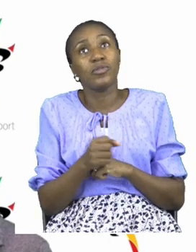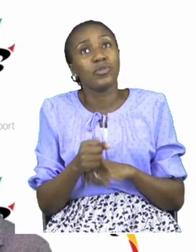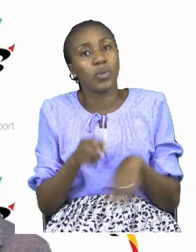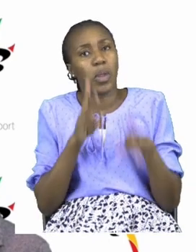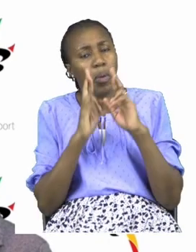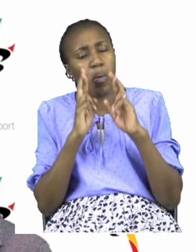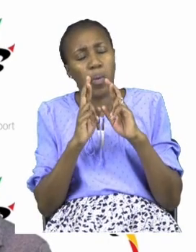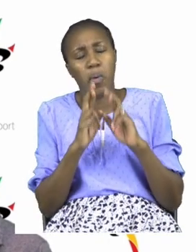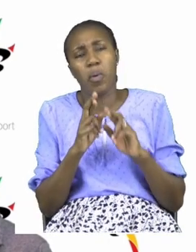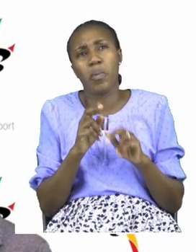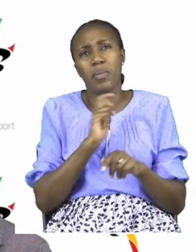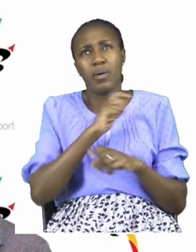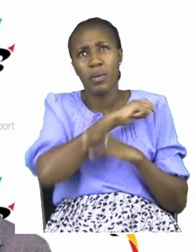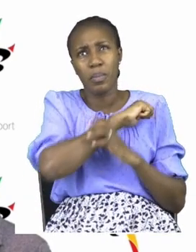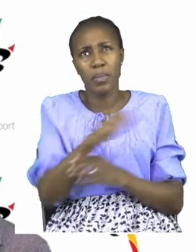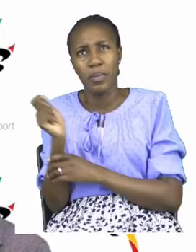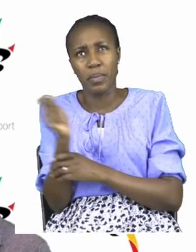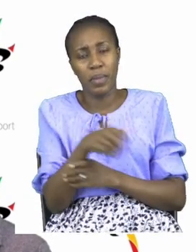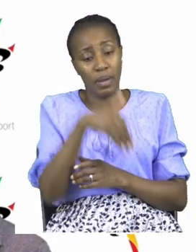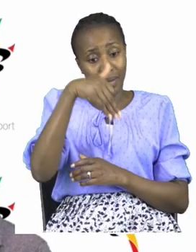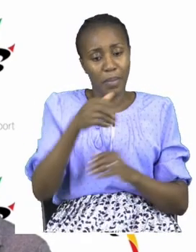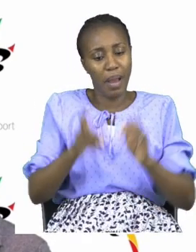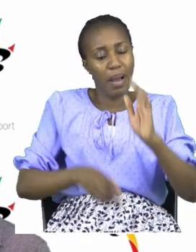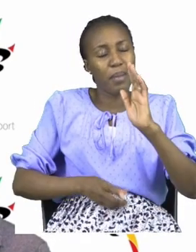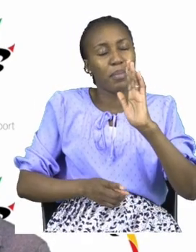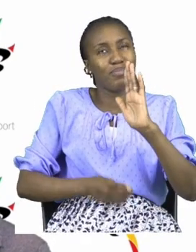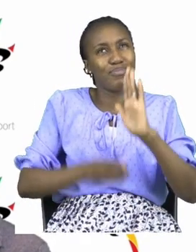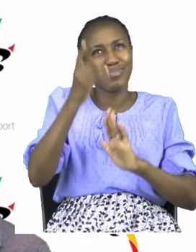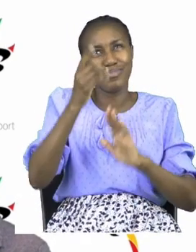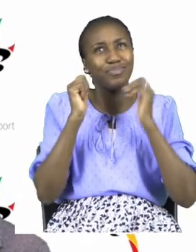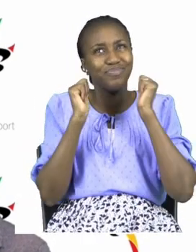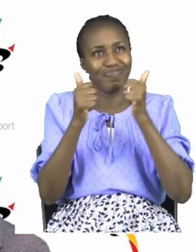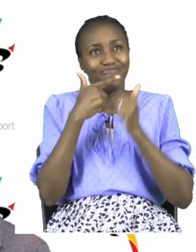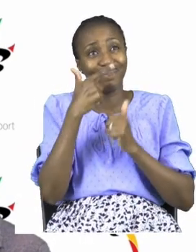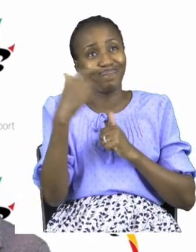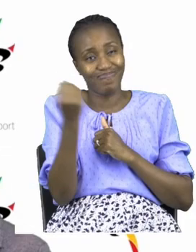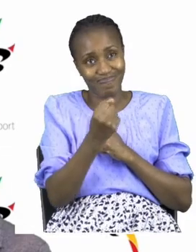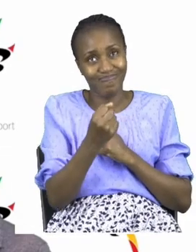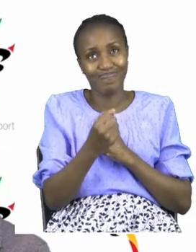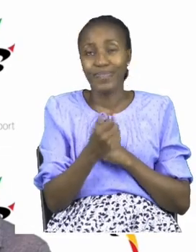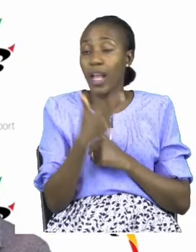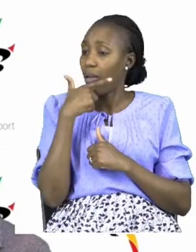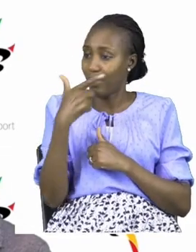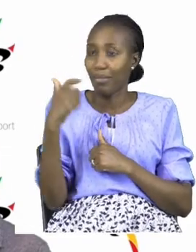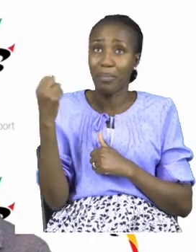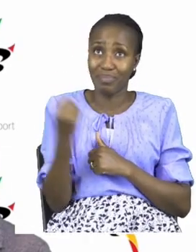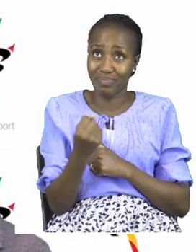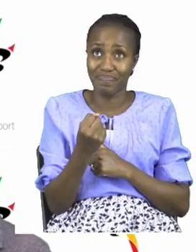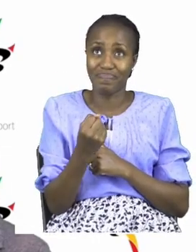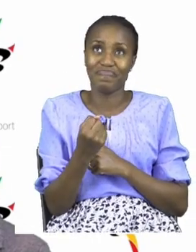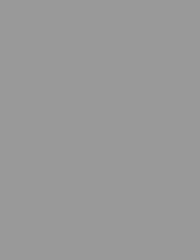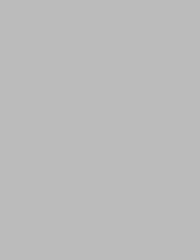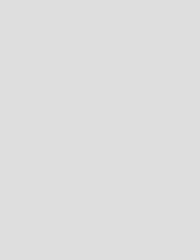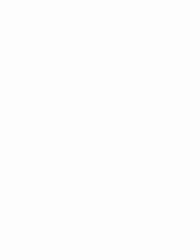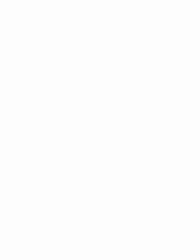in Namibia excel. So thanks a lot. Thank you very much for having me. Thank you.